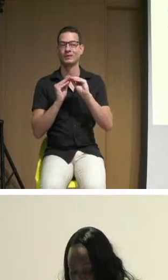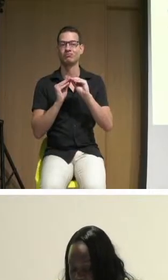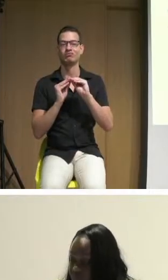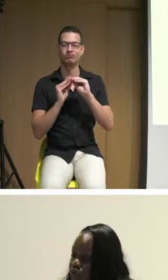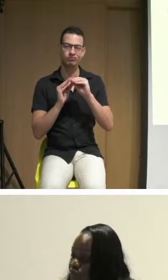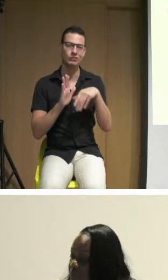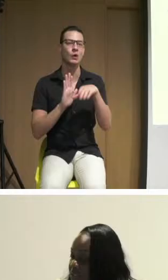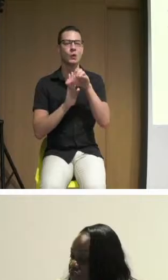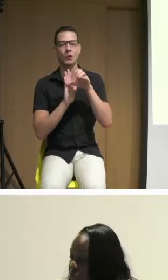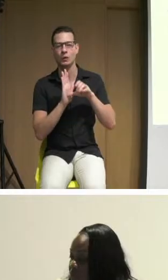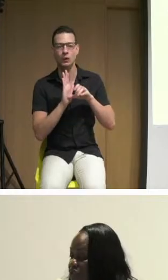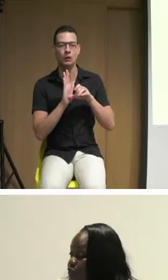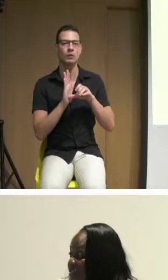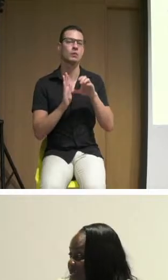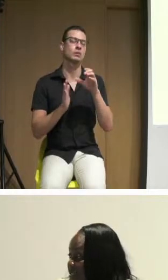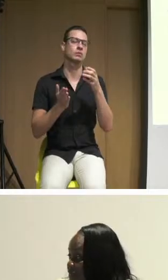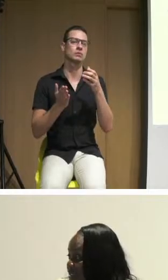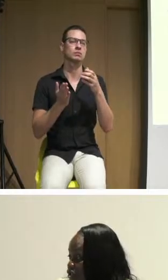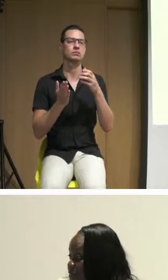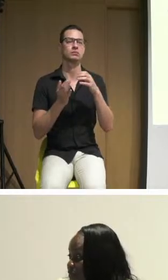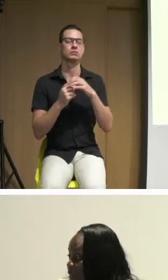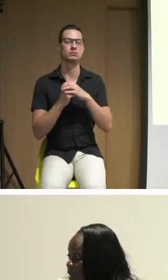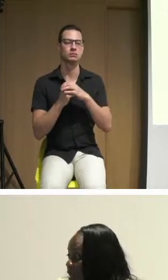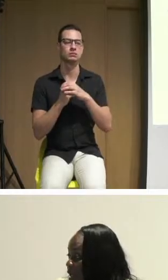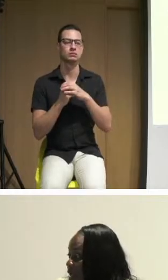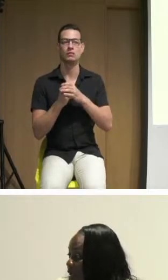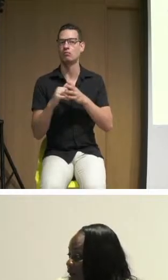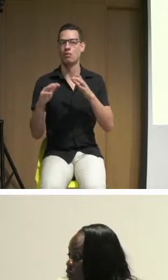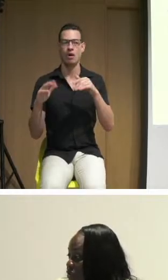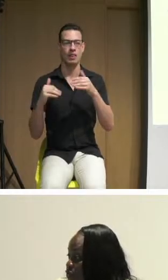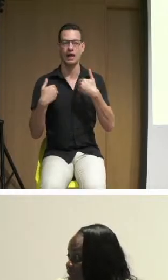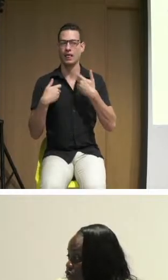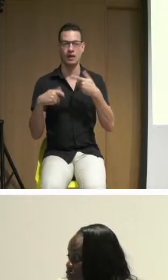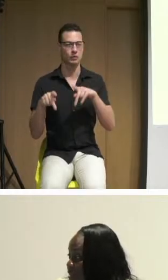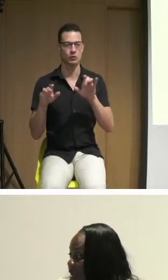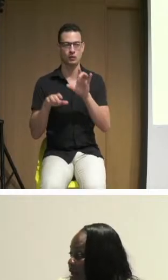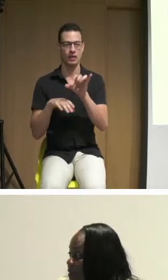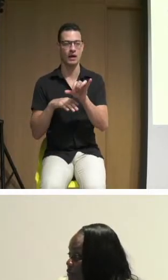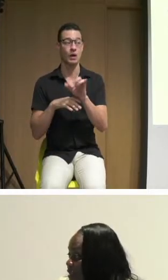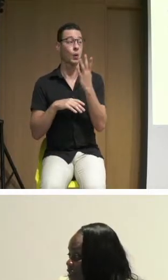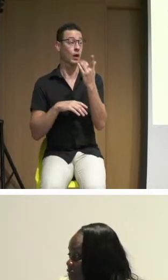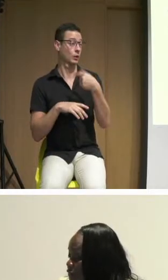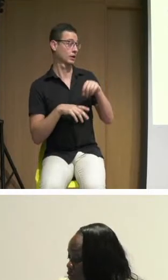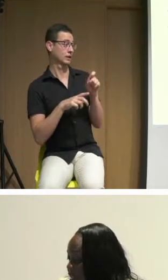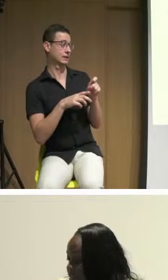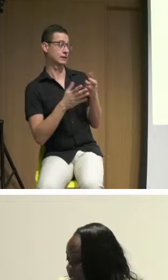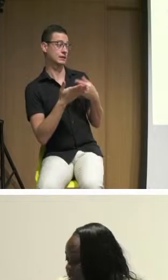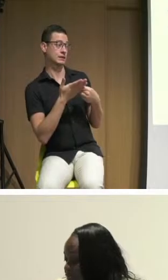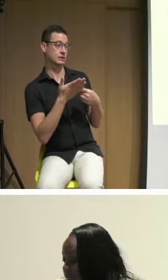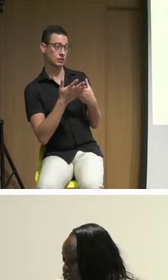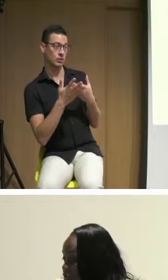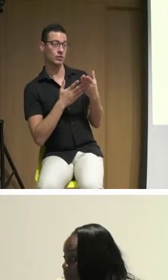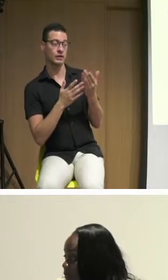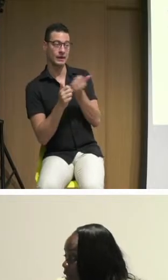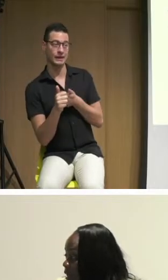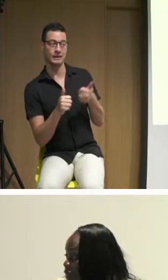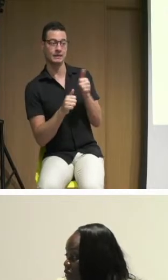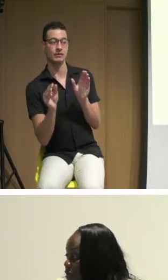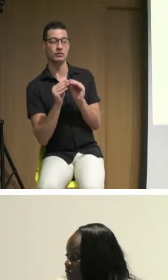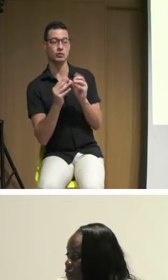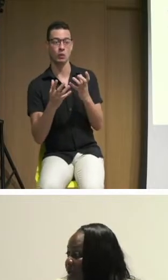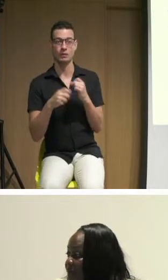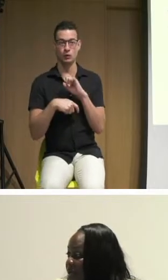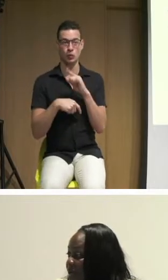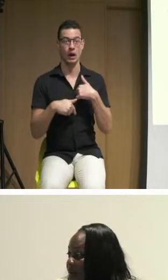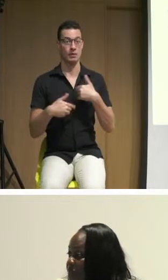that, because we do need to go into executive session, and I want to make sure that I am present for executive session. And